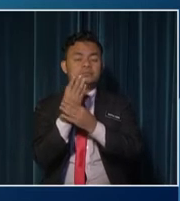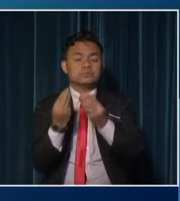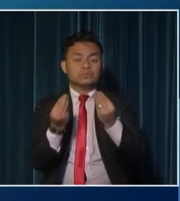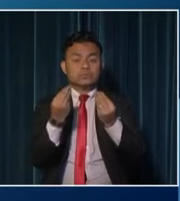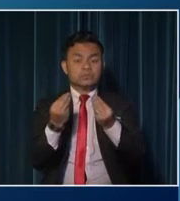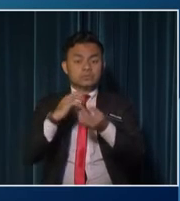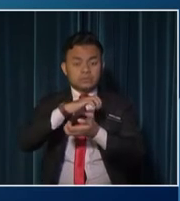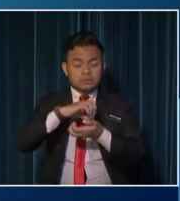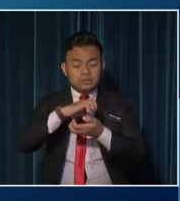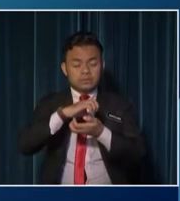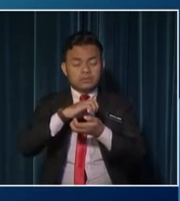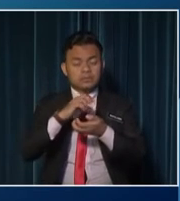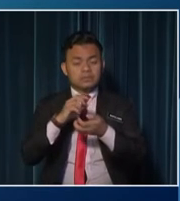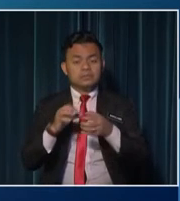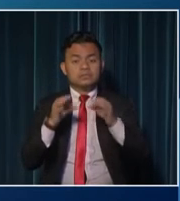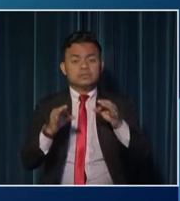light up.